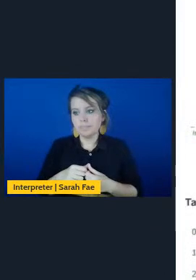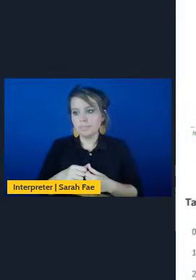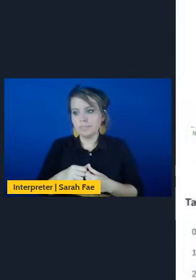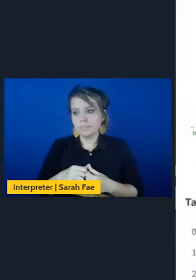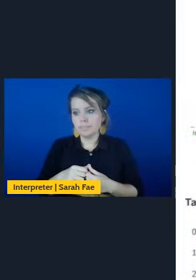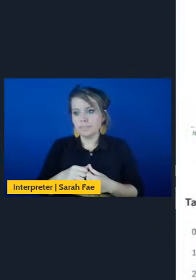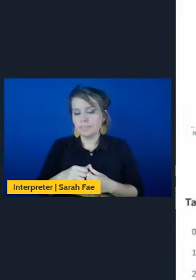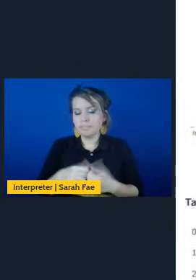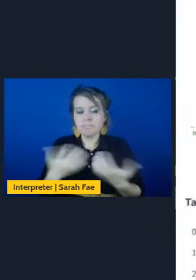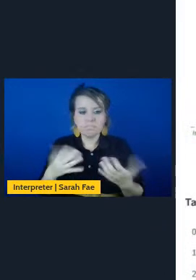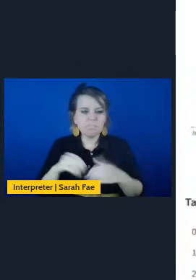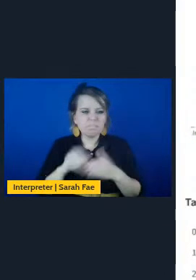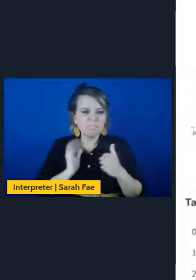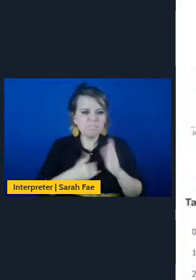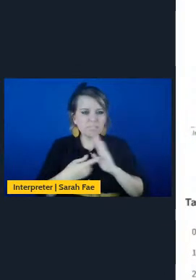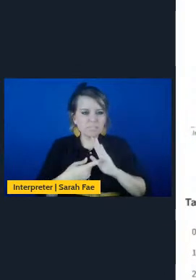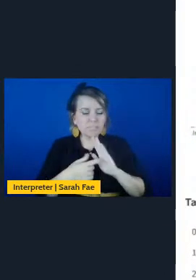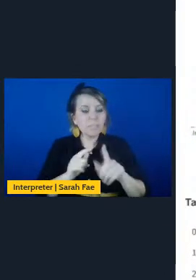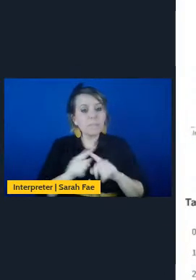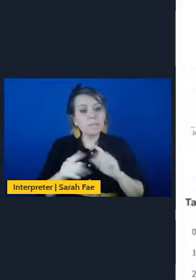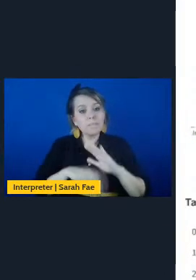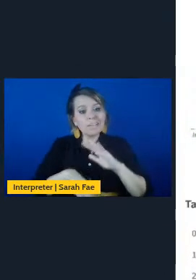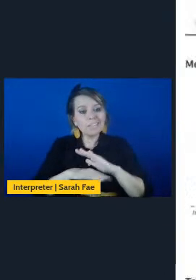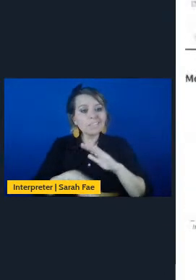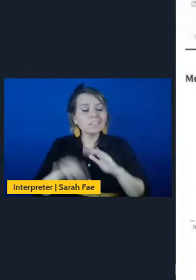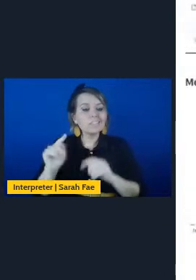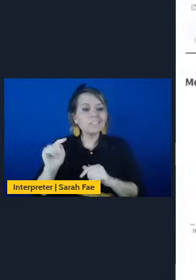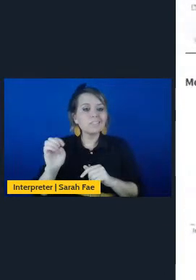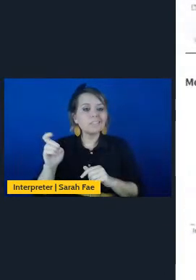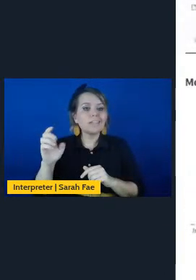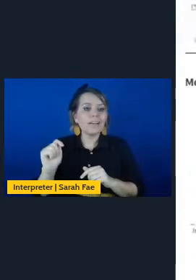in our example, but basically doing text generation.